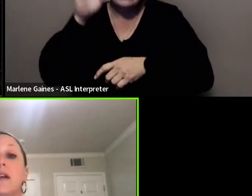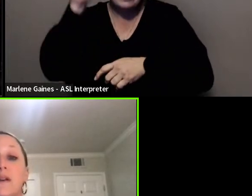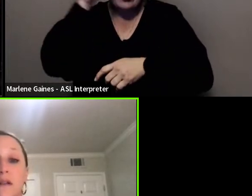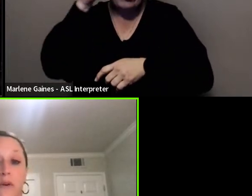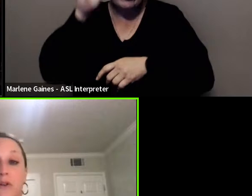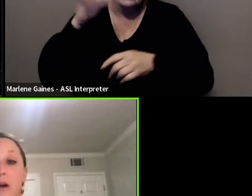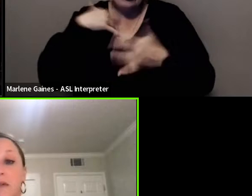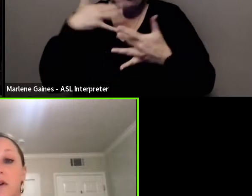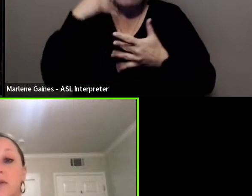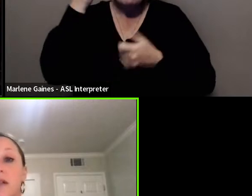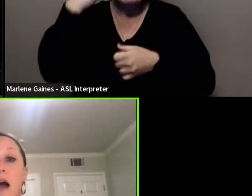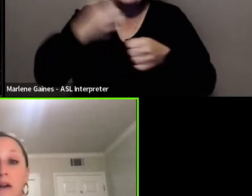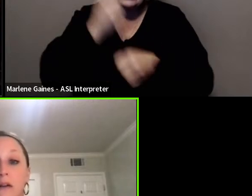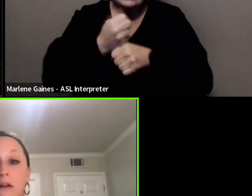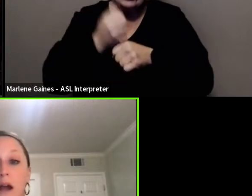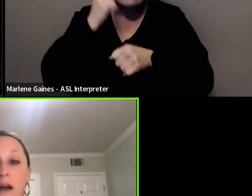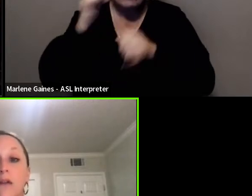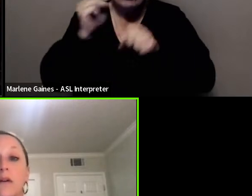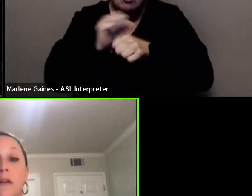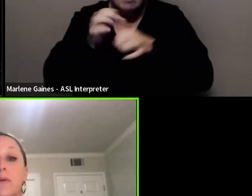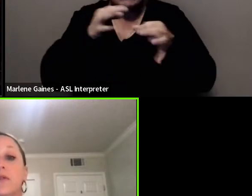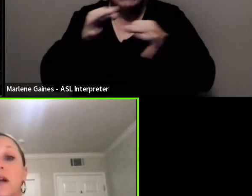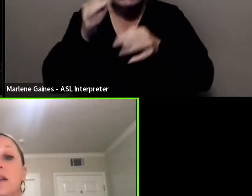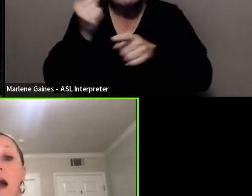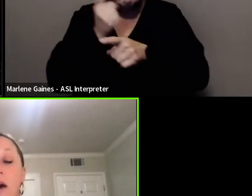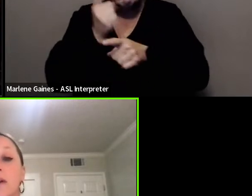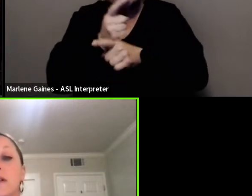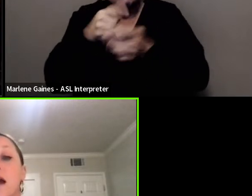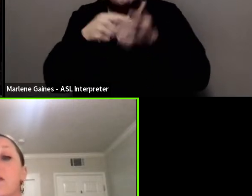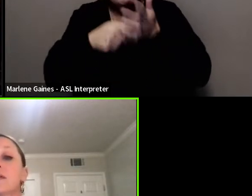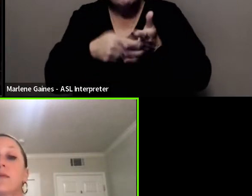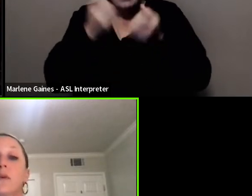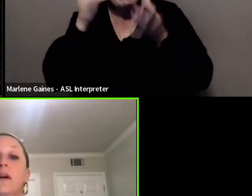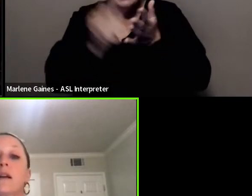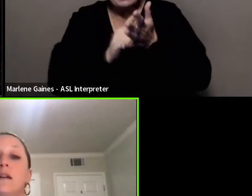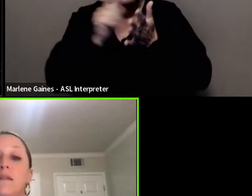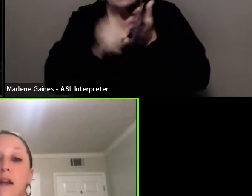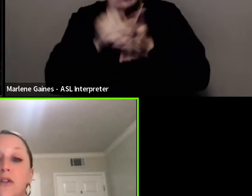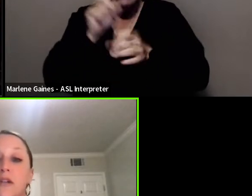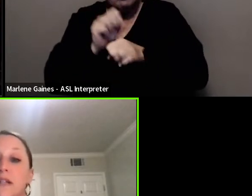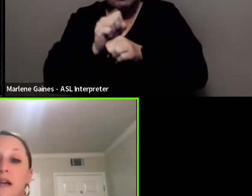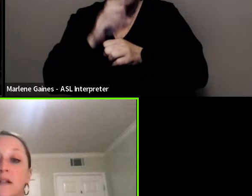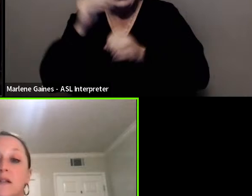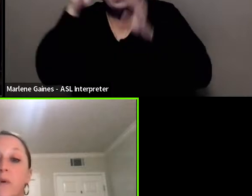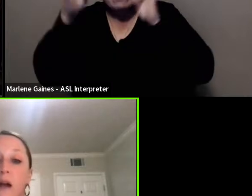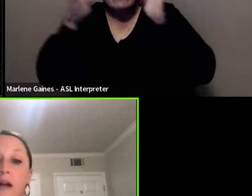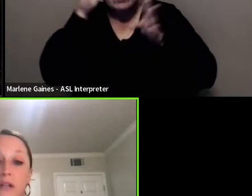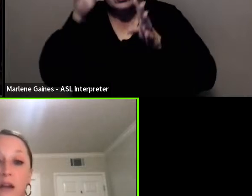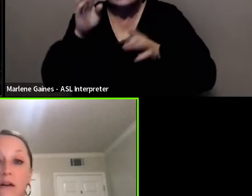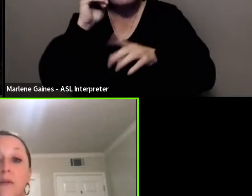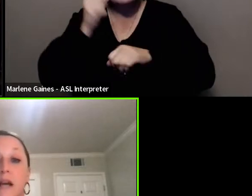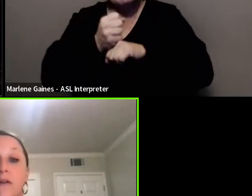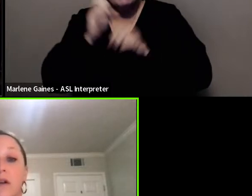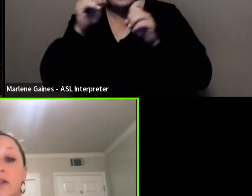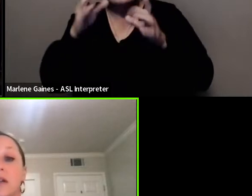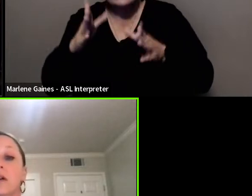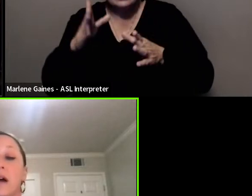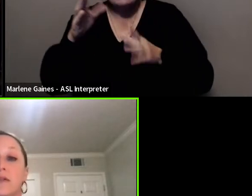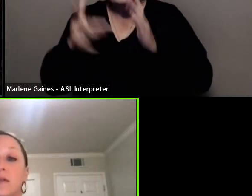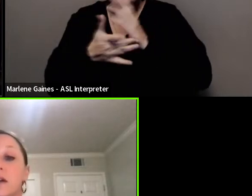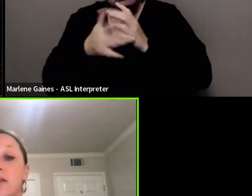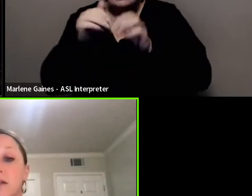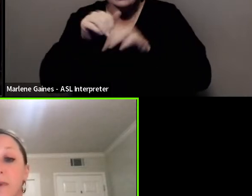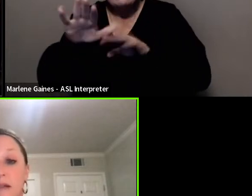waited for years for a job description that accurately portrayed the hours and hours of work and innovation it takes to support educators with technology